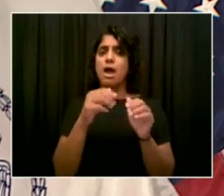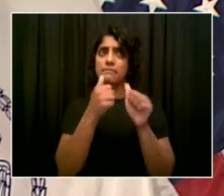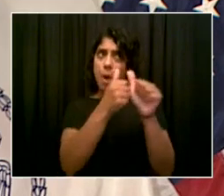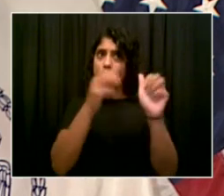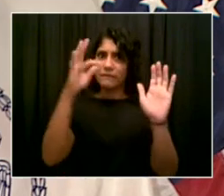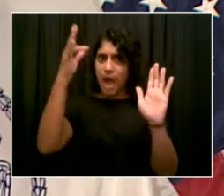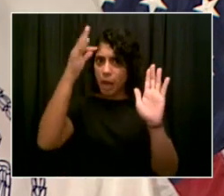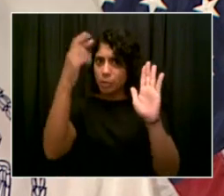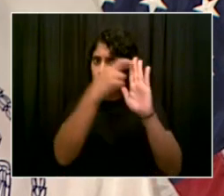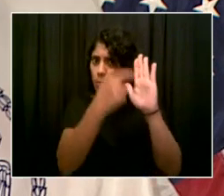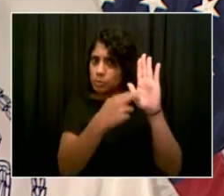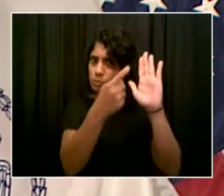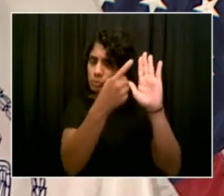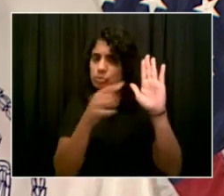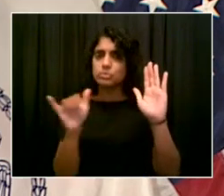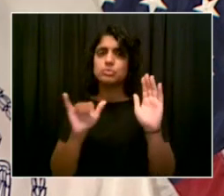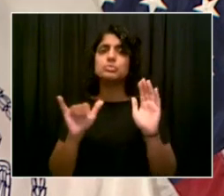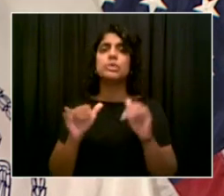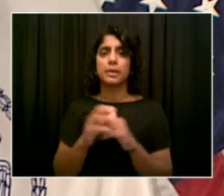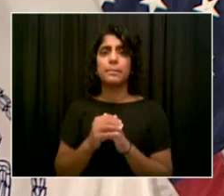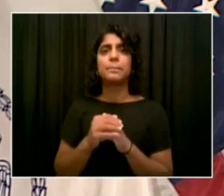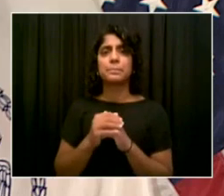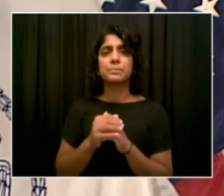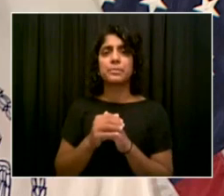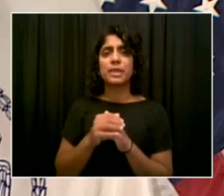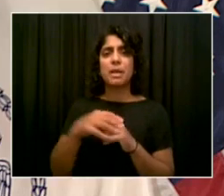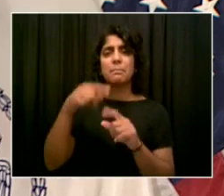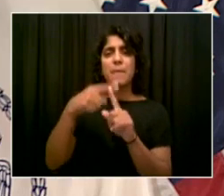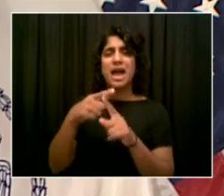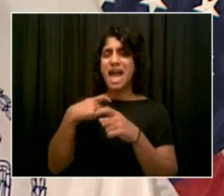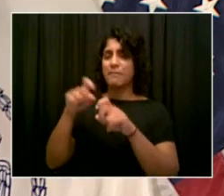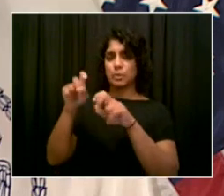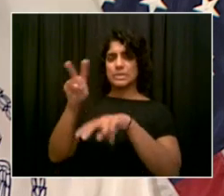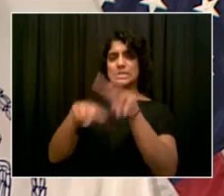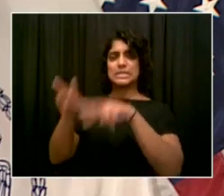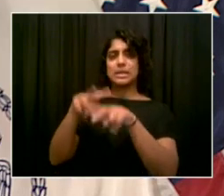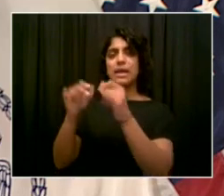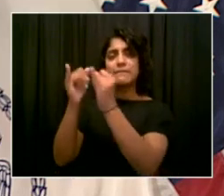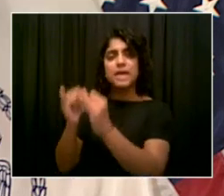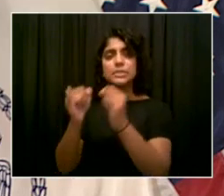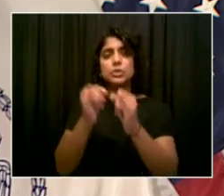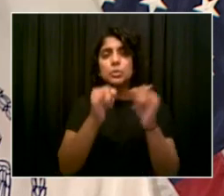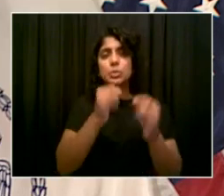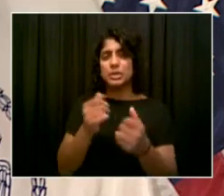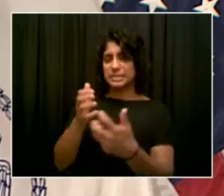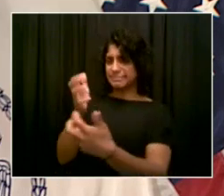need. And that's been the approach all along. Go ahead, Allison.